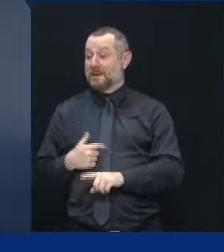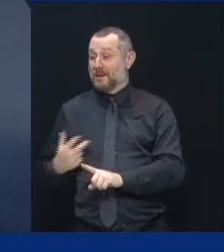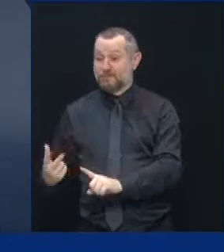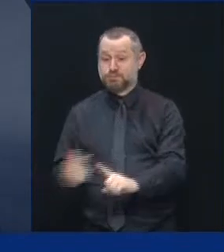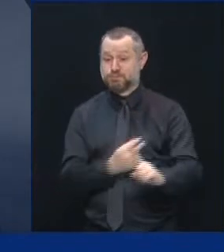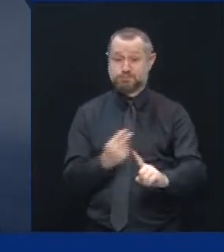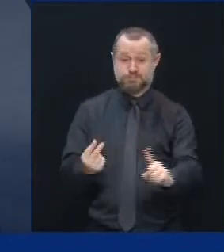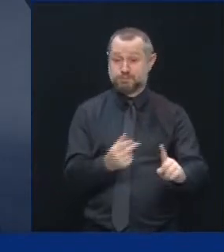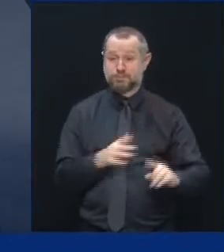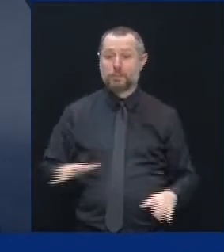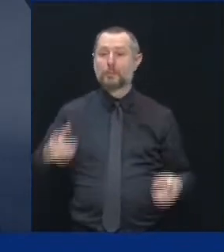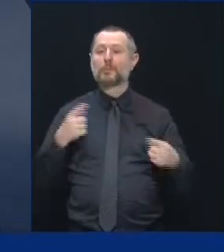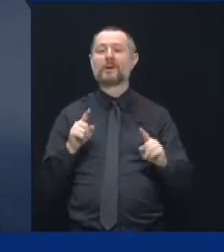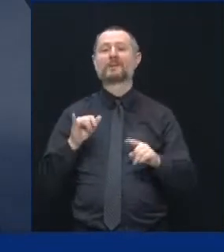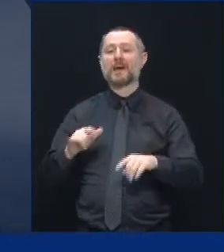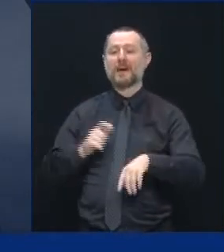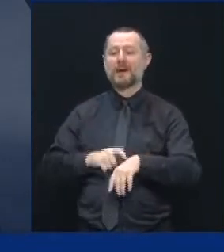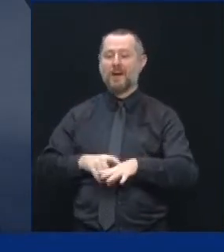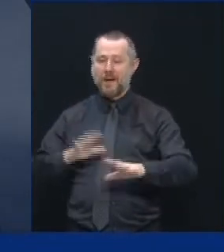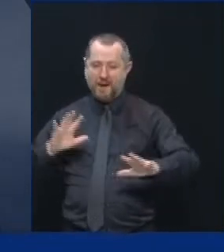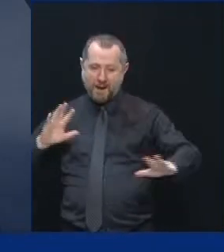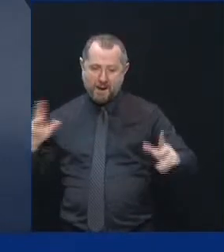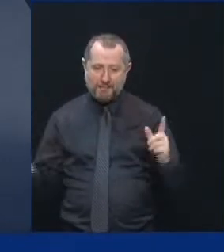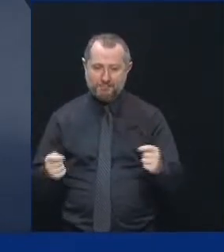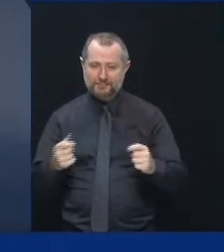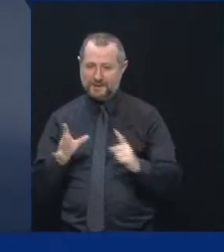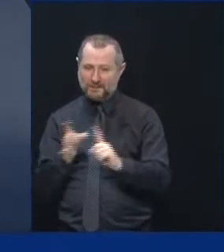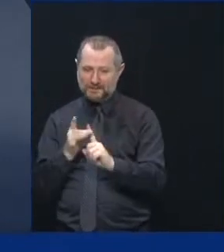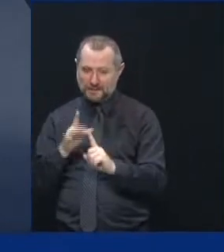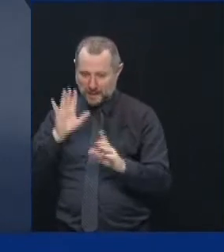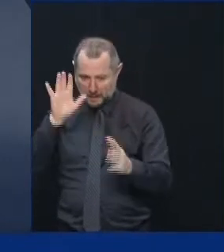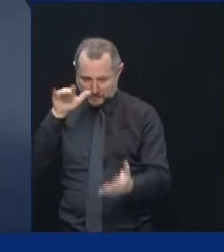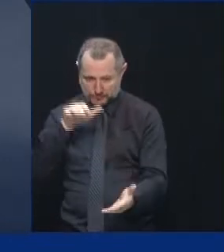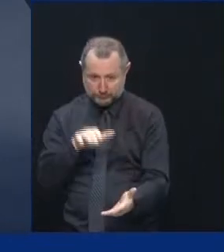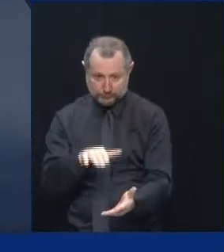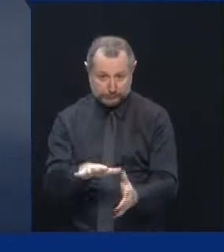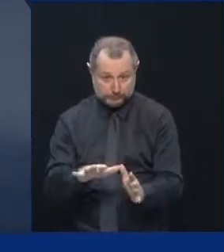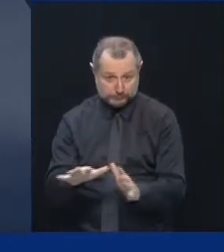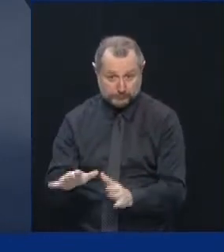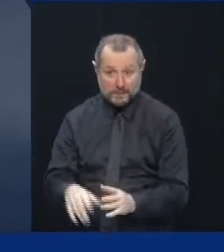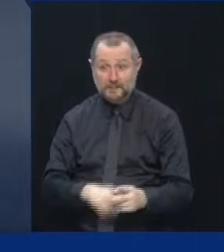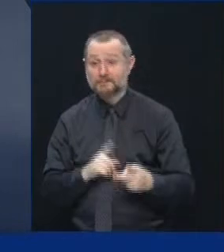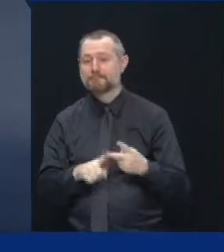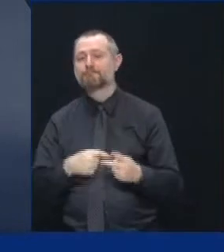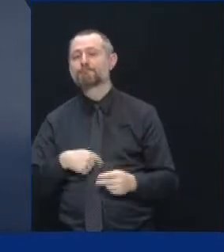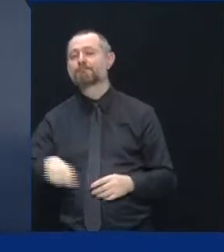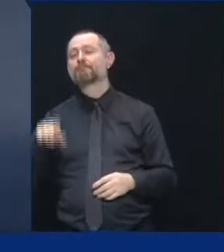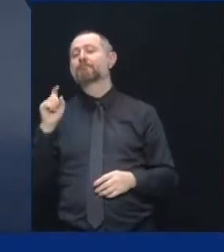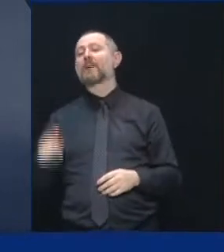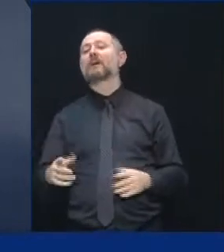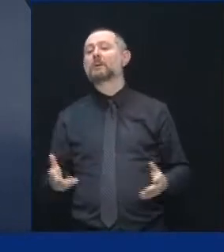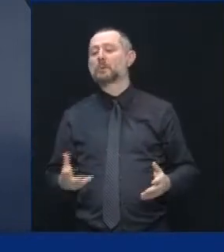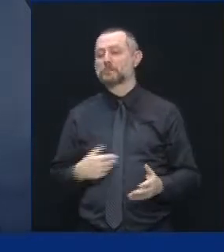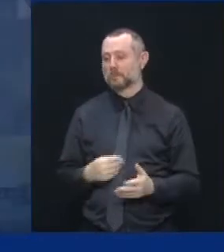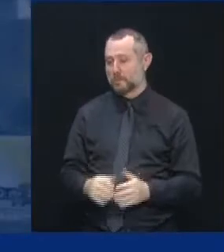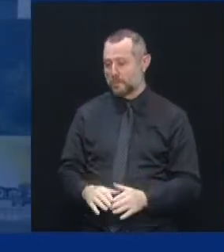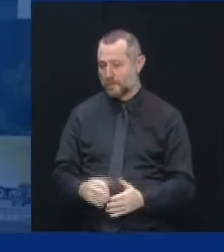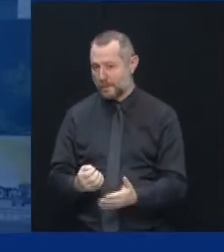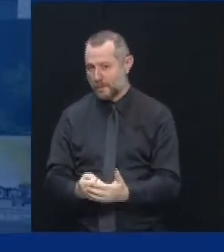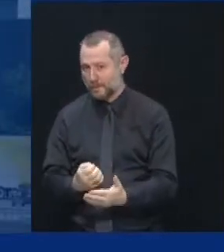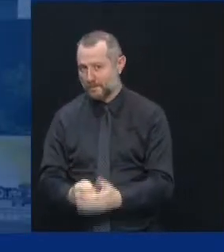while we're controlling the spread of COVID, we also have to at the same time get this economy open intelligently and